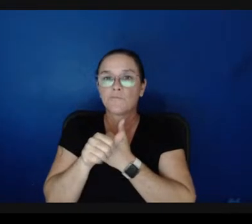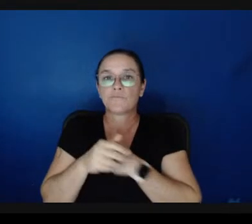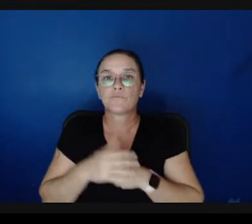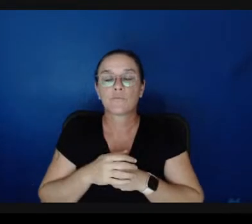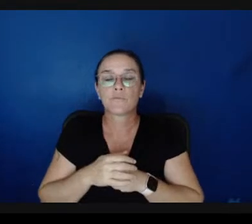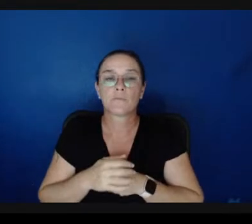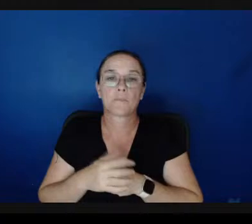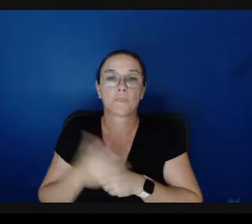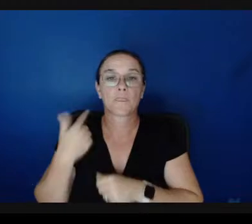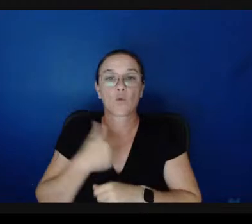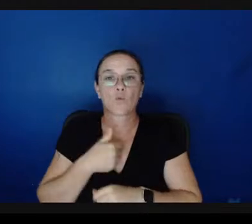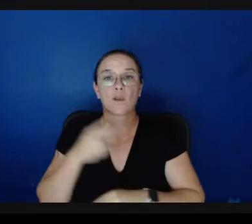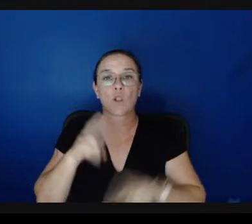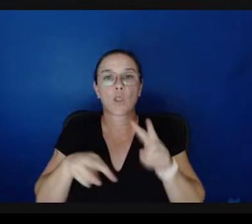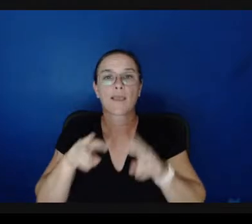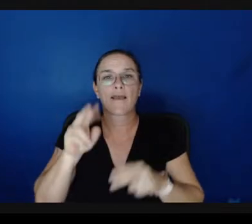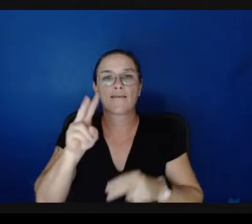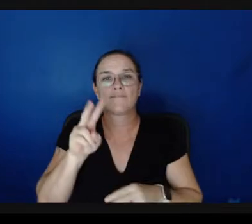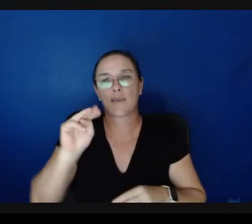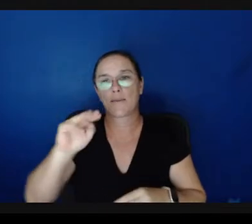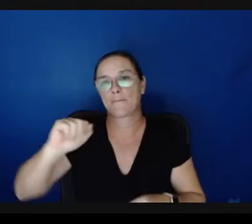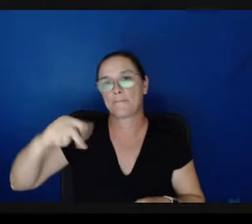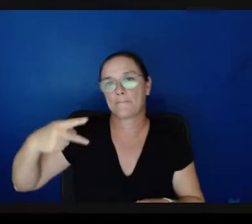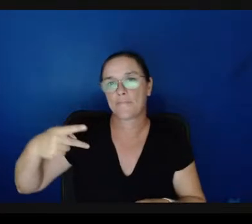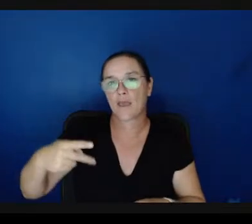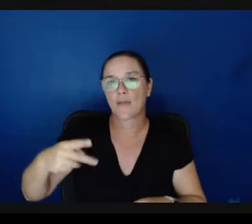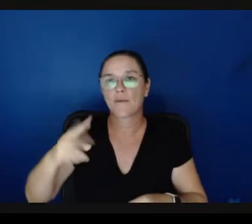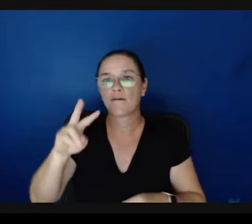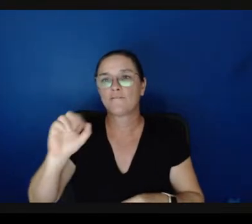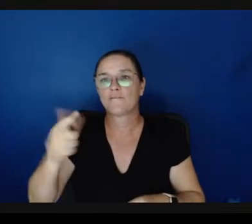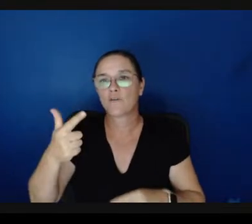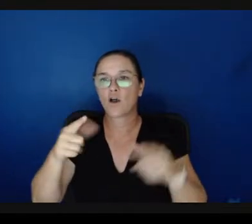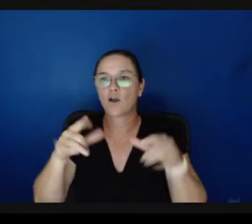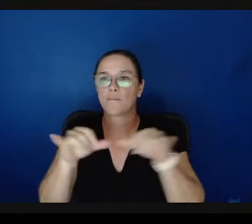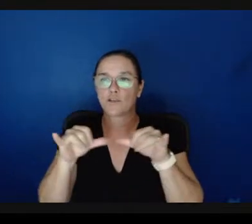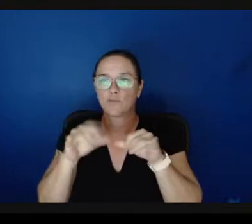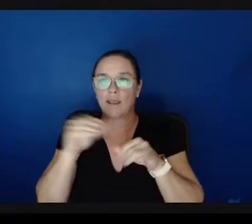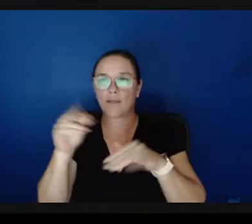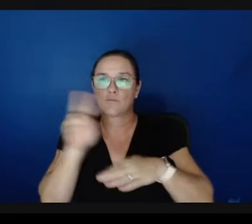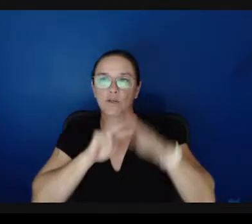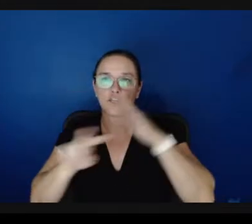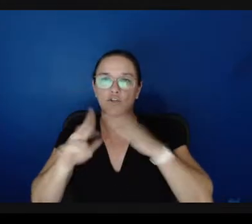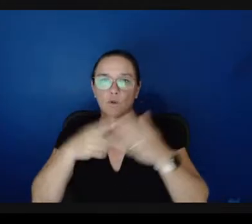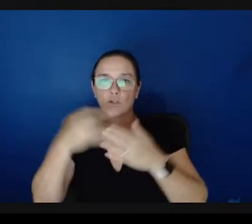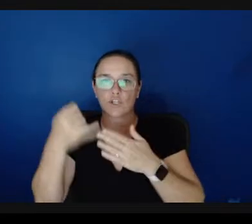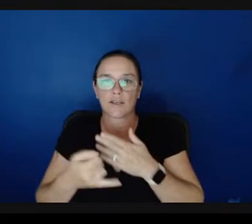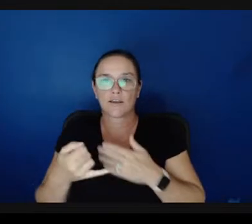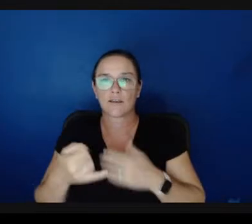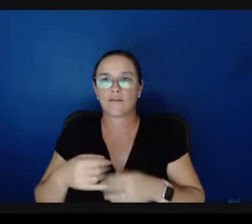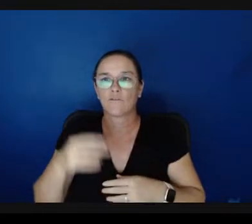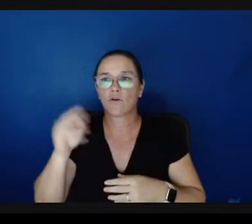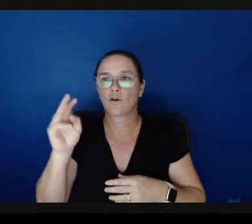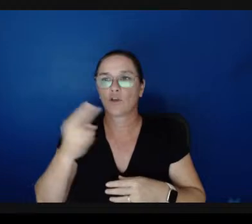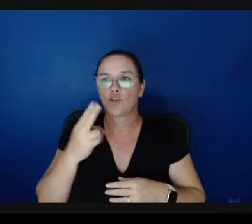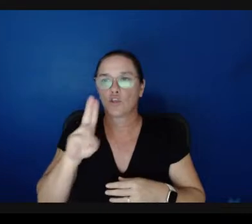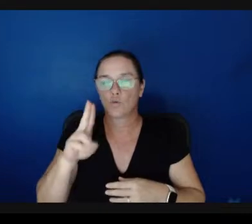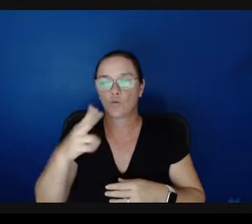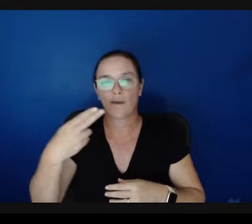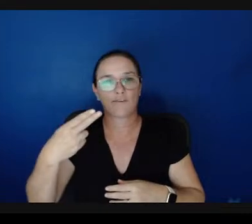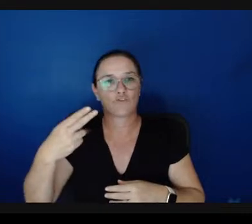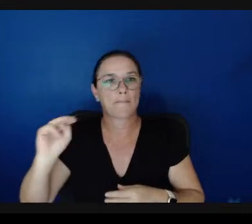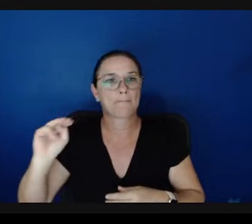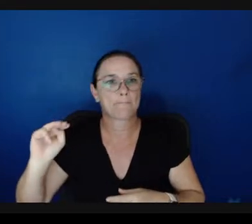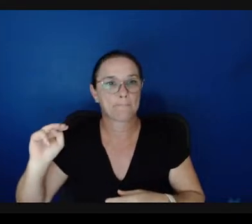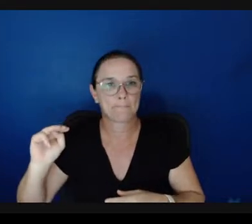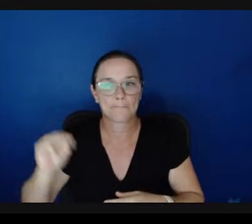lean on the VMAP, Vog Measurement and Prediction Project out of University of Hawaii at Manoa. And they are combining